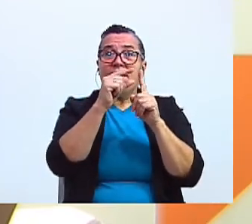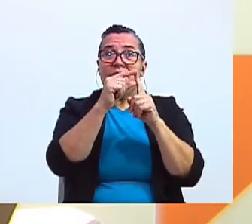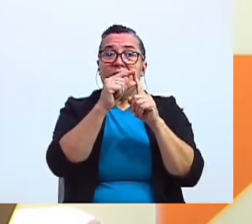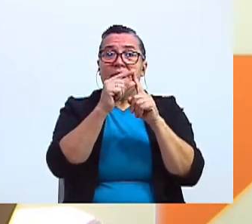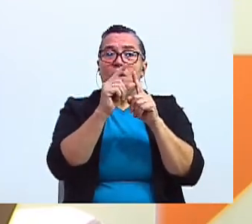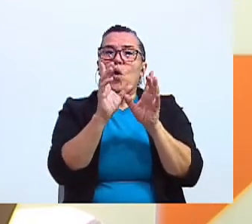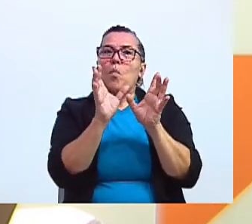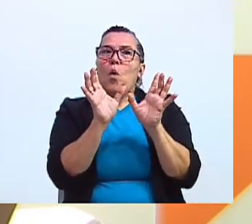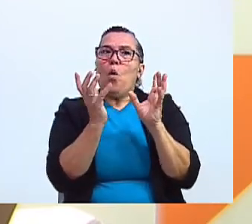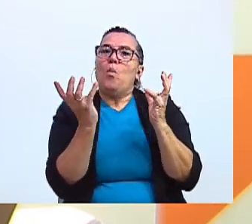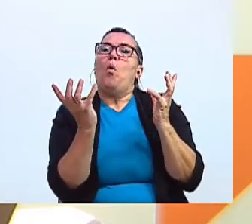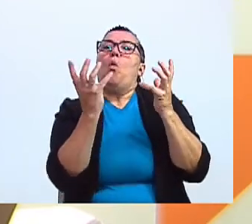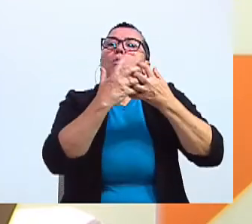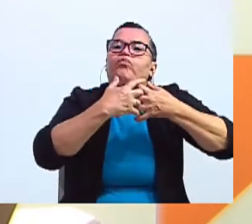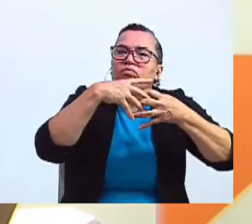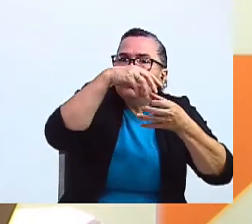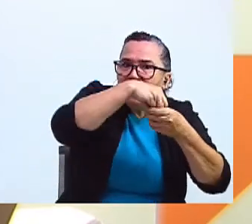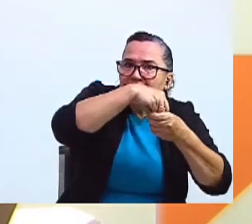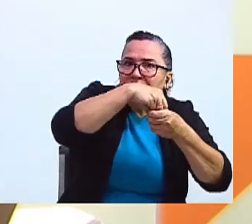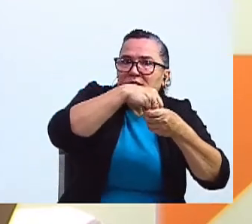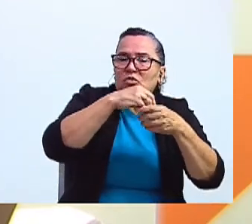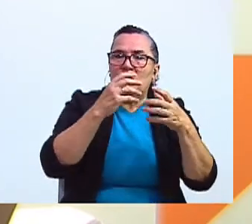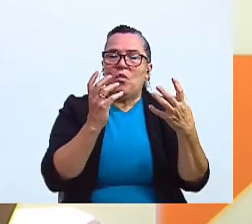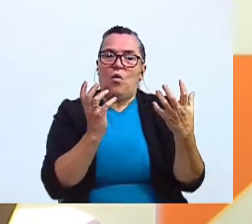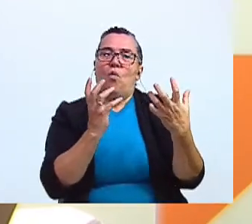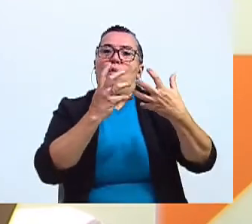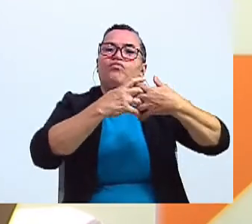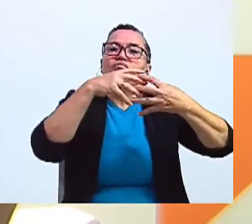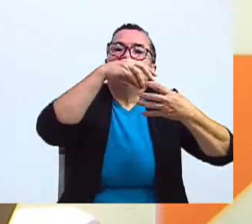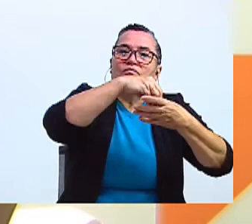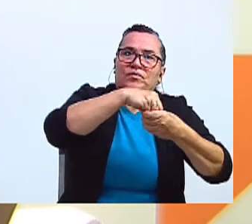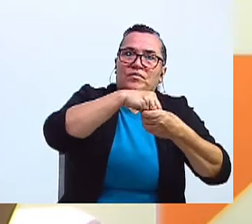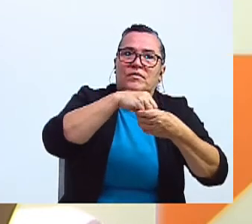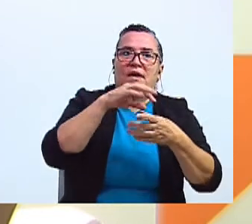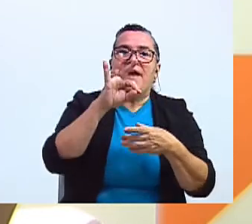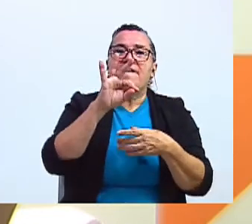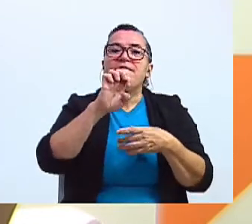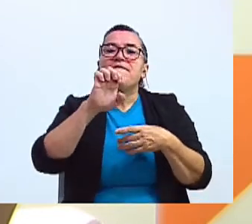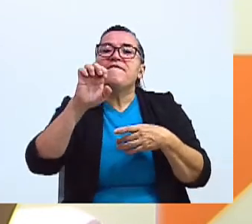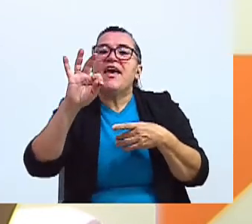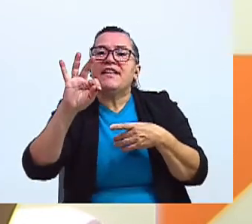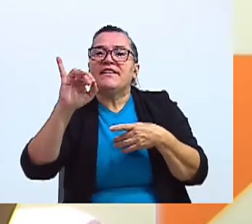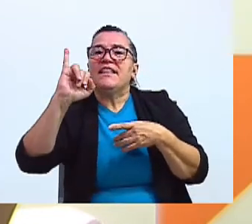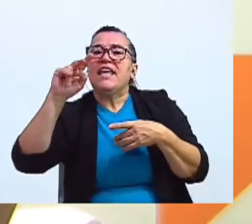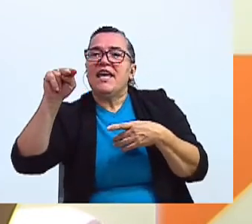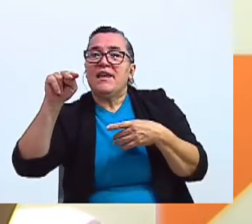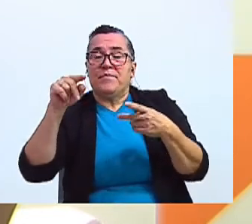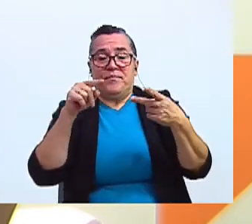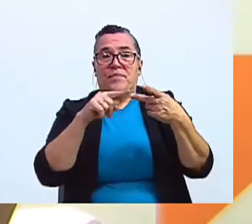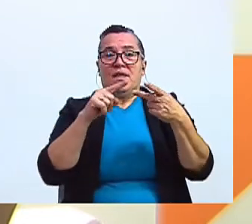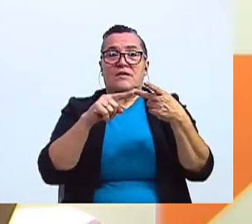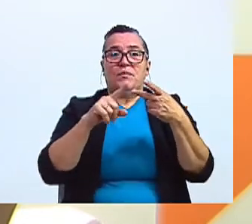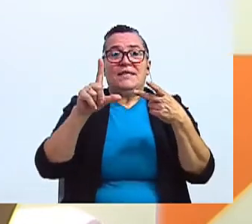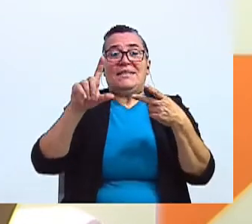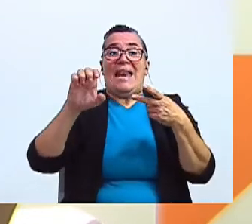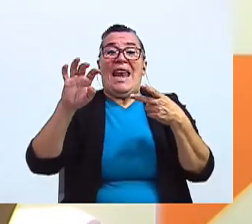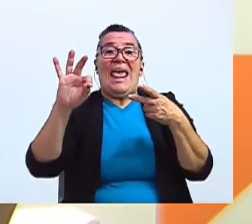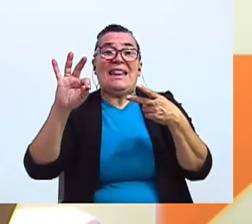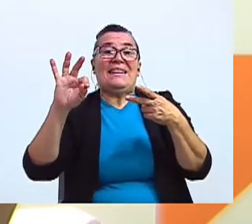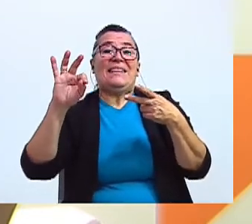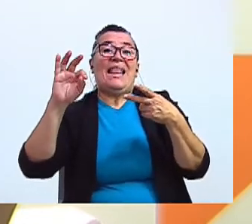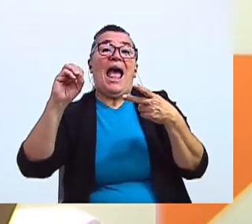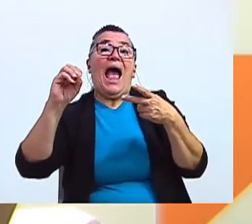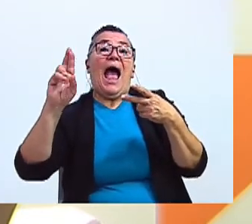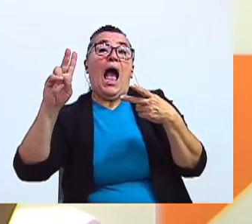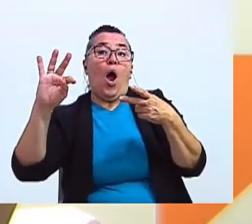in. Okay, repeat, fit in. Then you have left out.